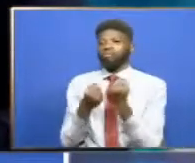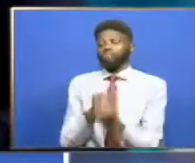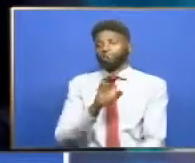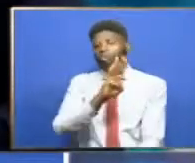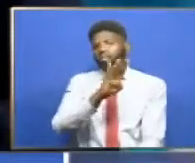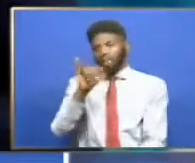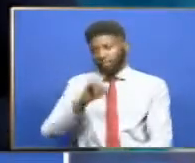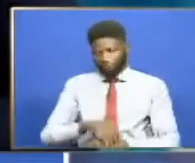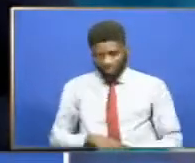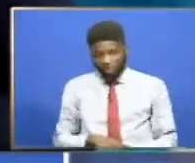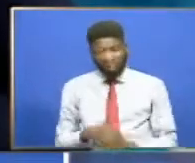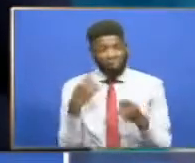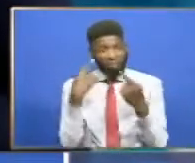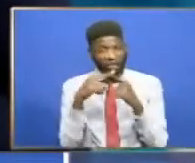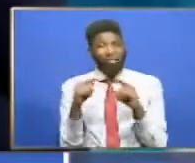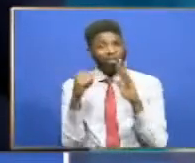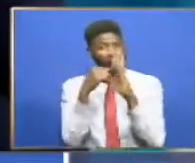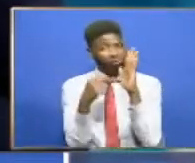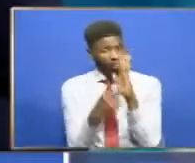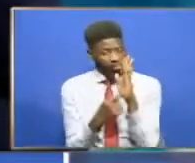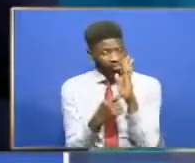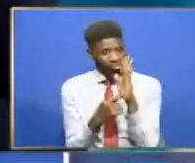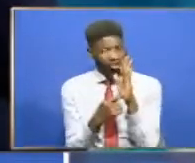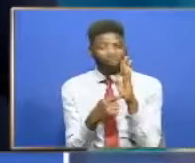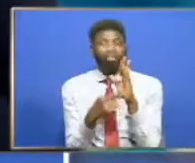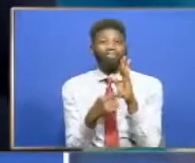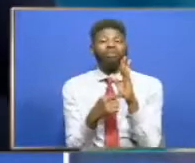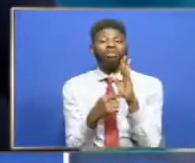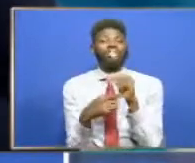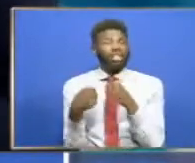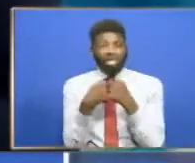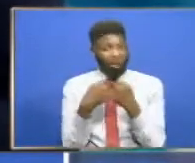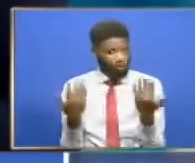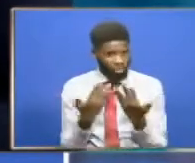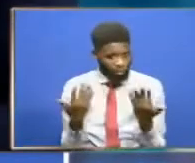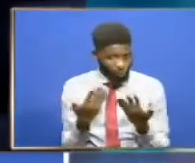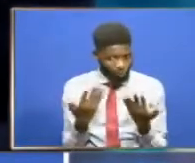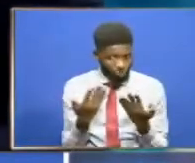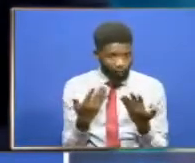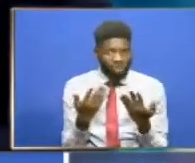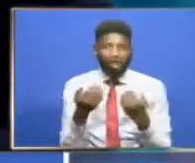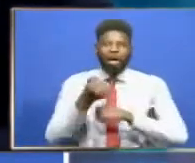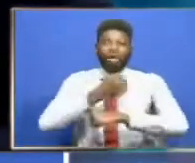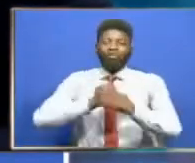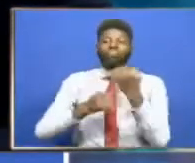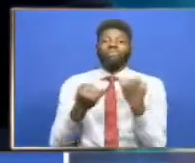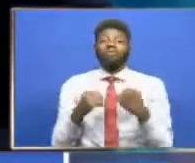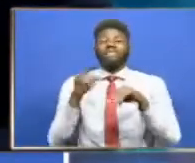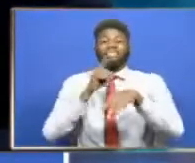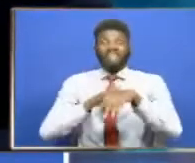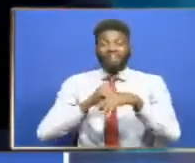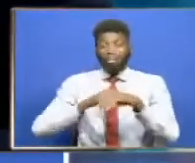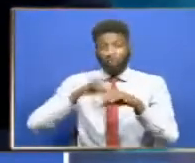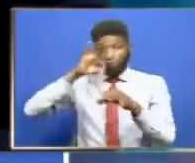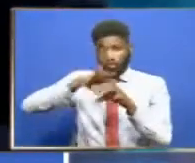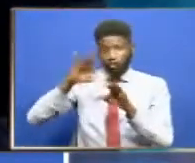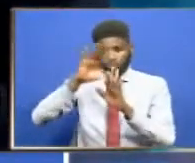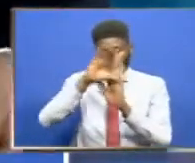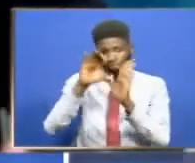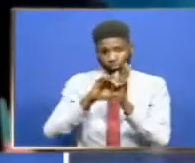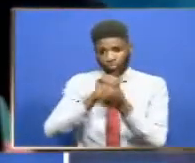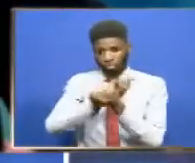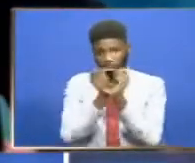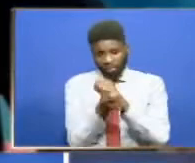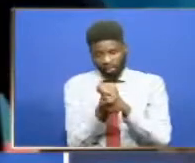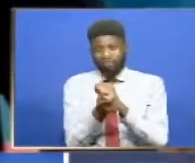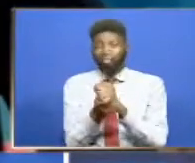The most contentious issue is, however, the implementation. If you go through a referendum that is contested,